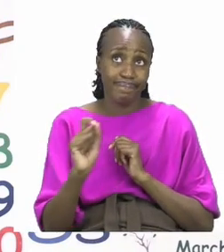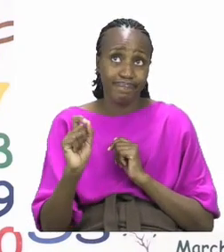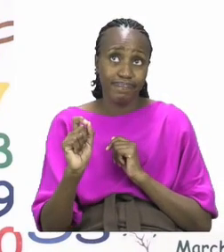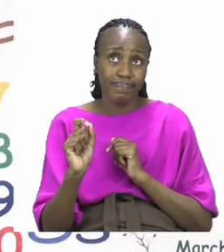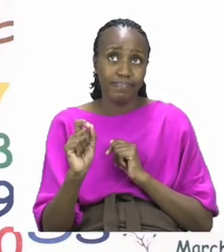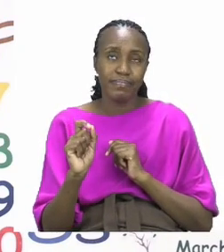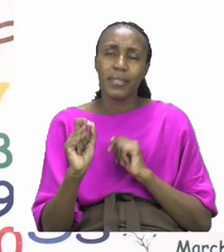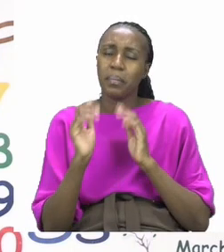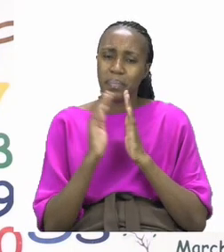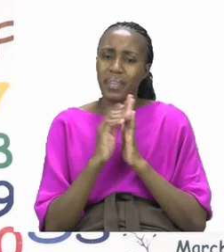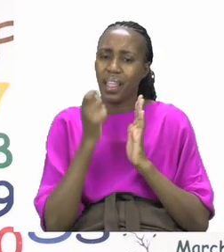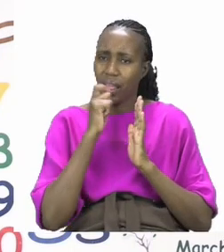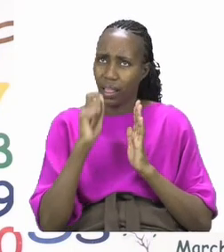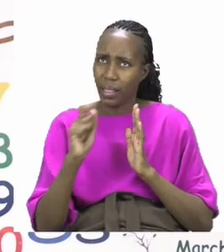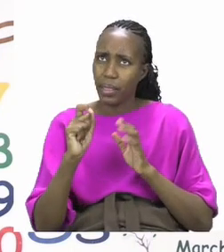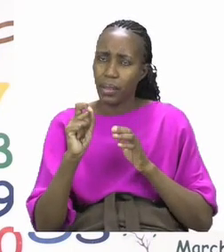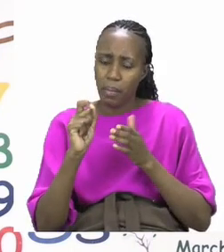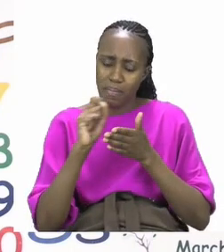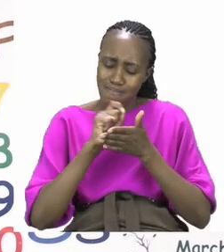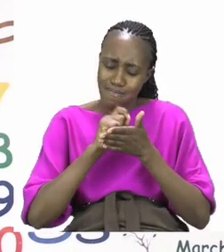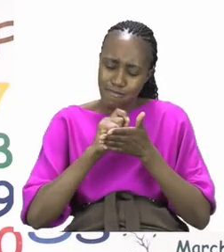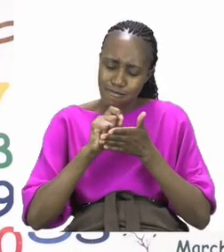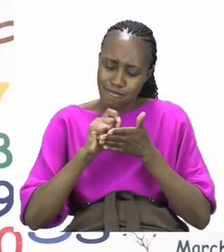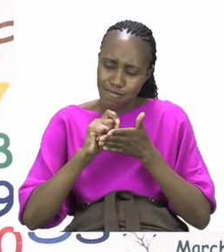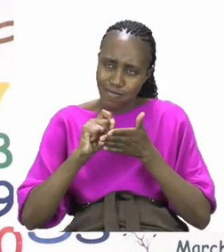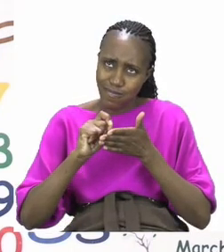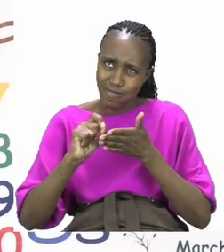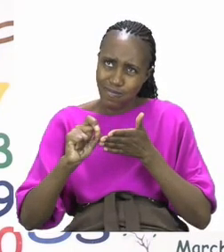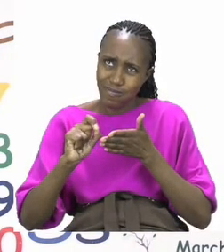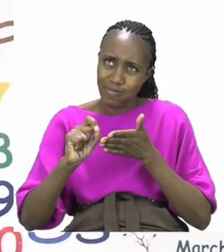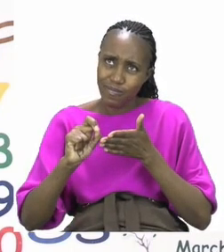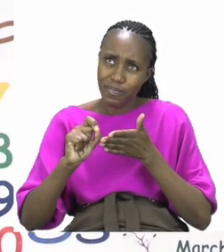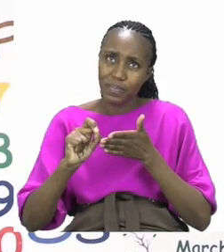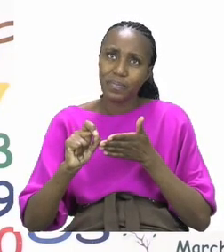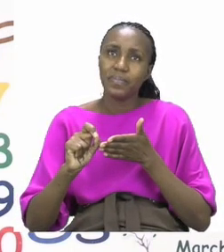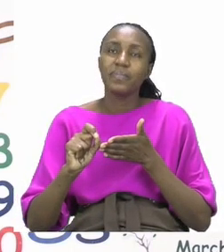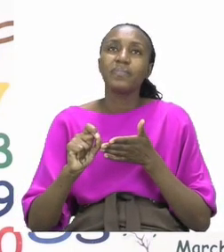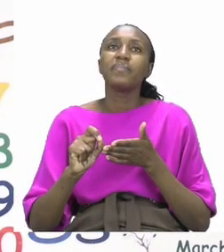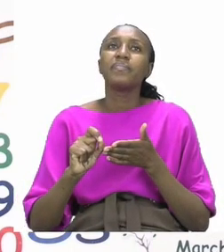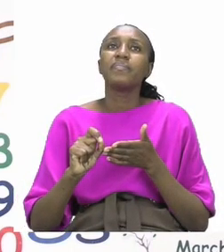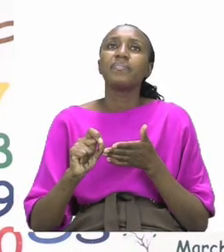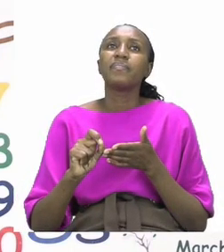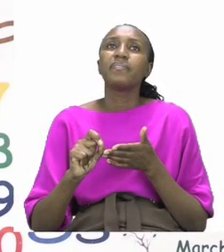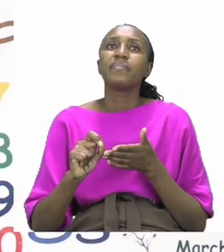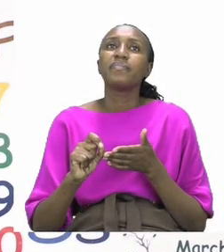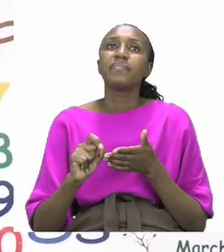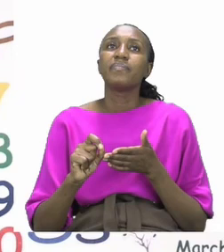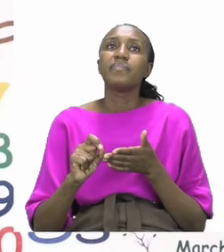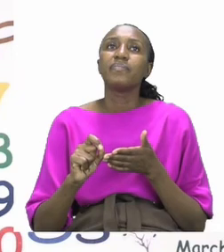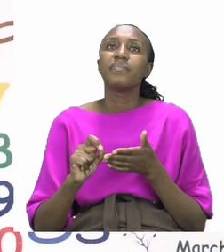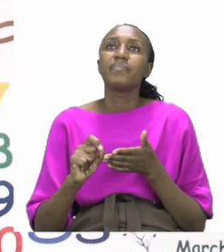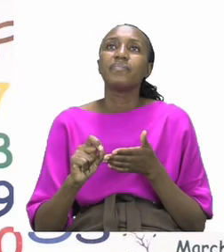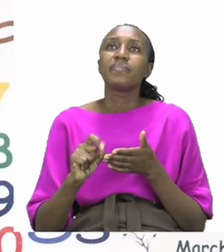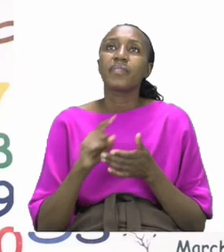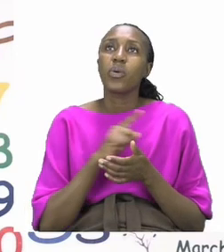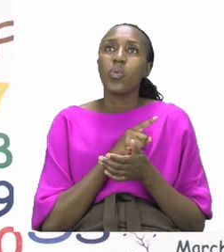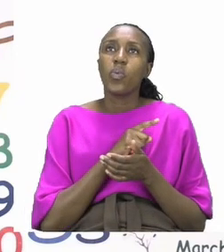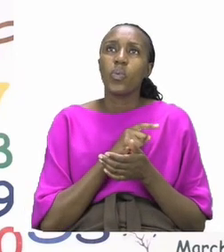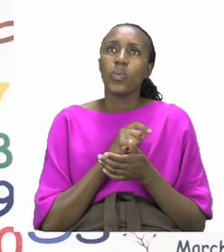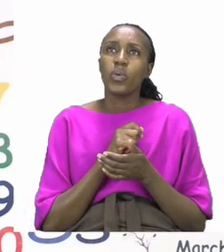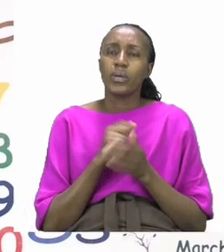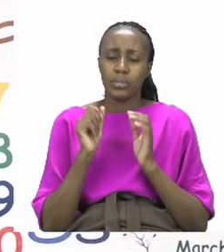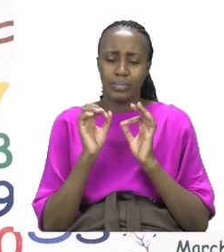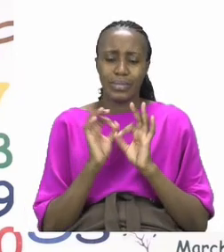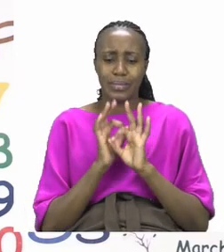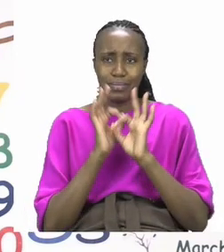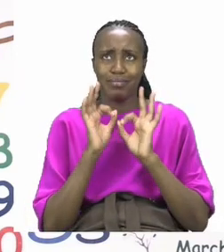you press your pencil down hard enough on the paper so that it'll be nice and clear.